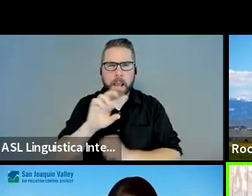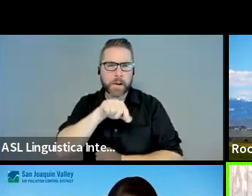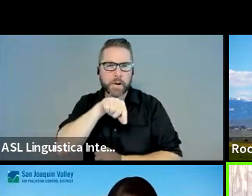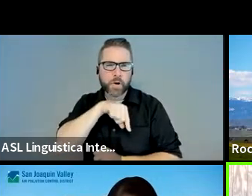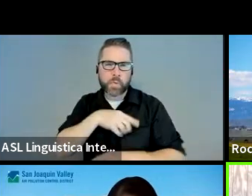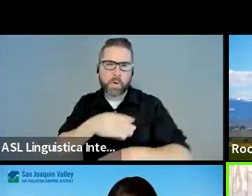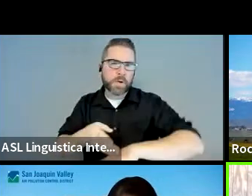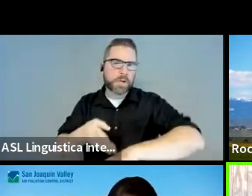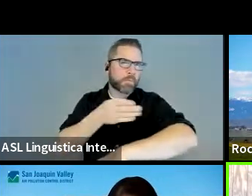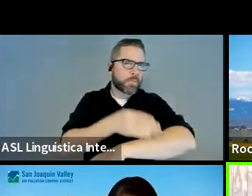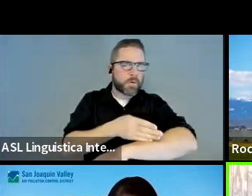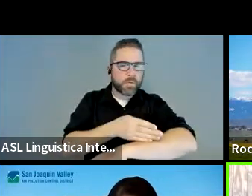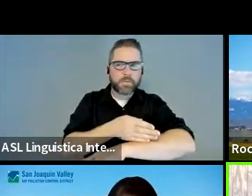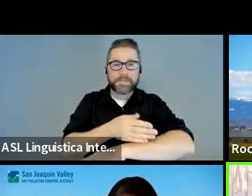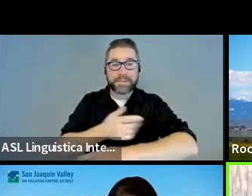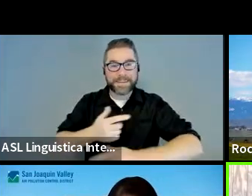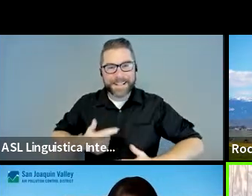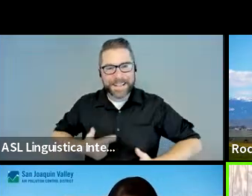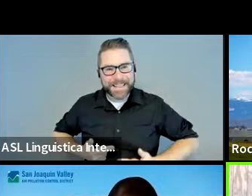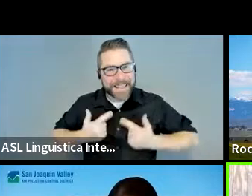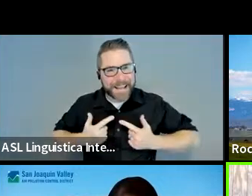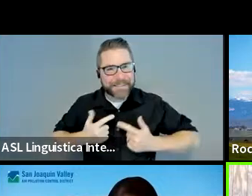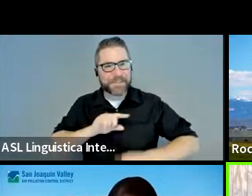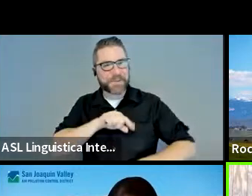I took. Thank you.